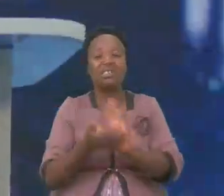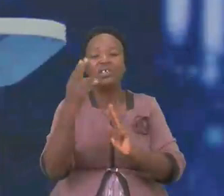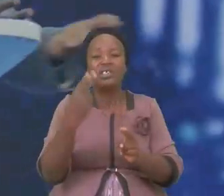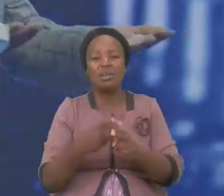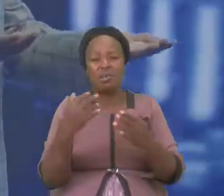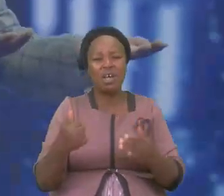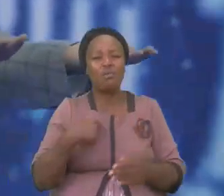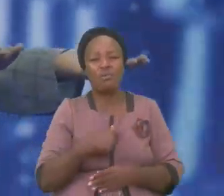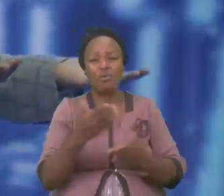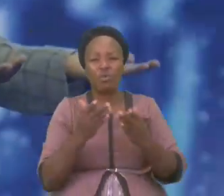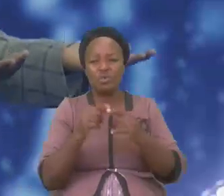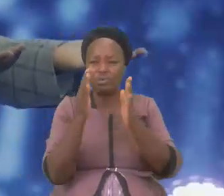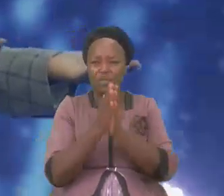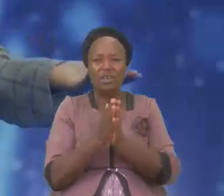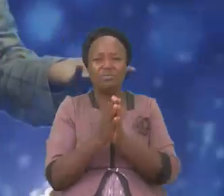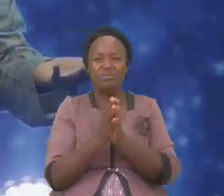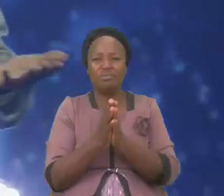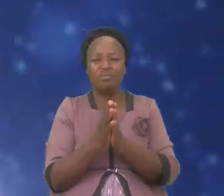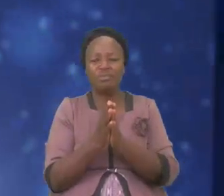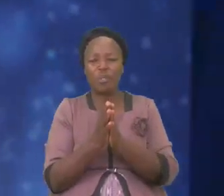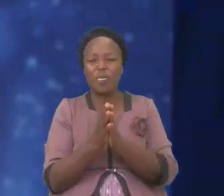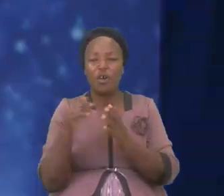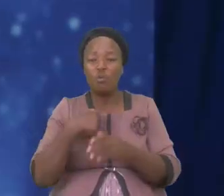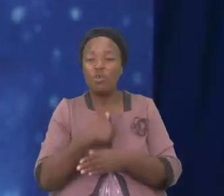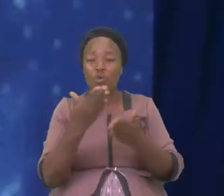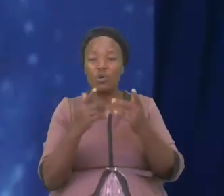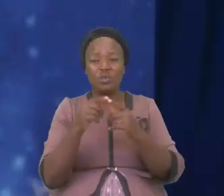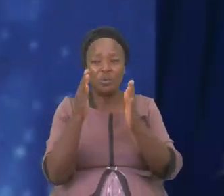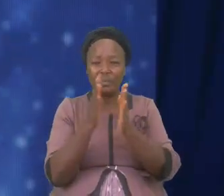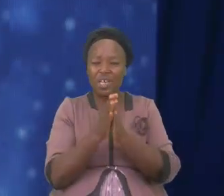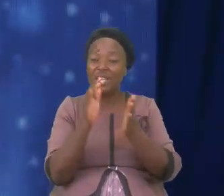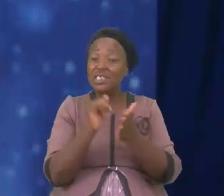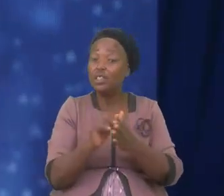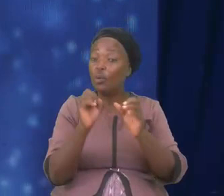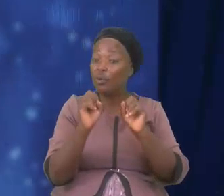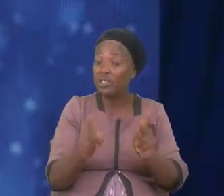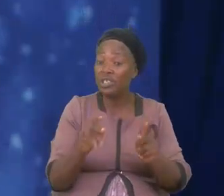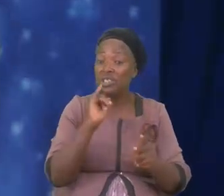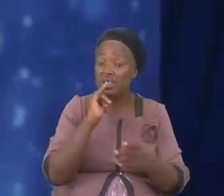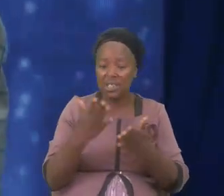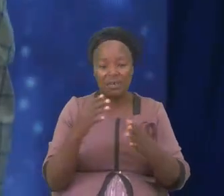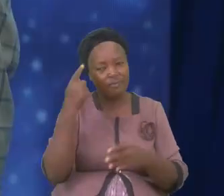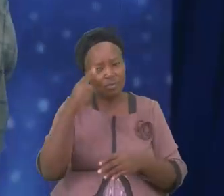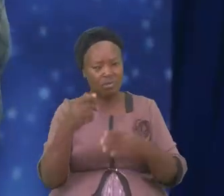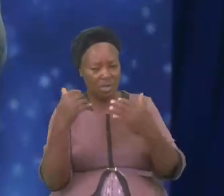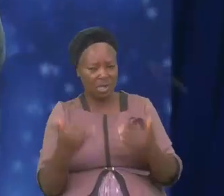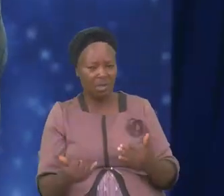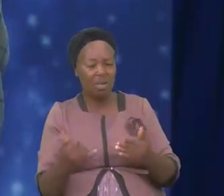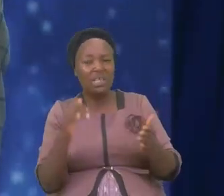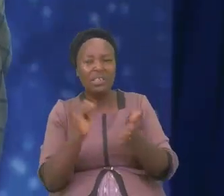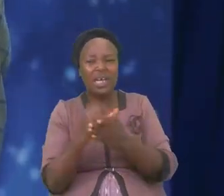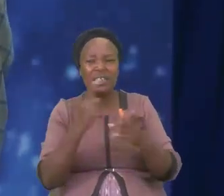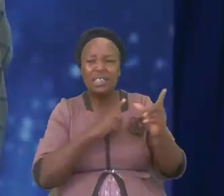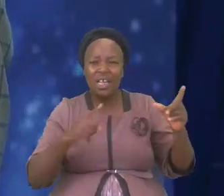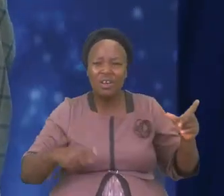closed. That opportunity is coming to you now, that the Lord will take away your name from the book